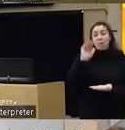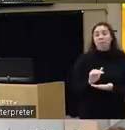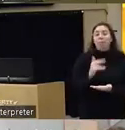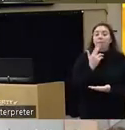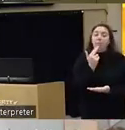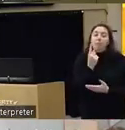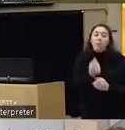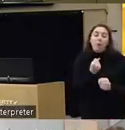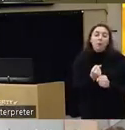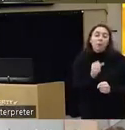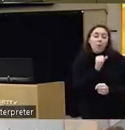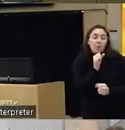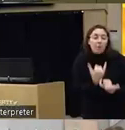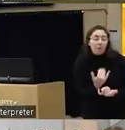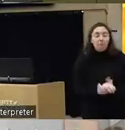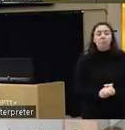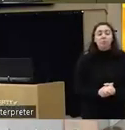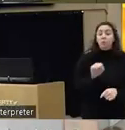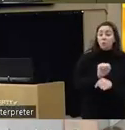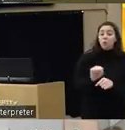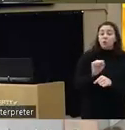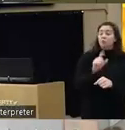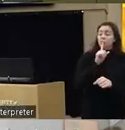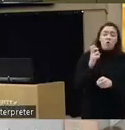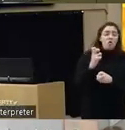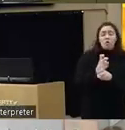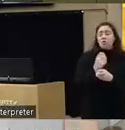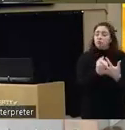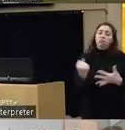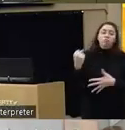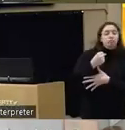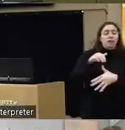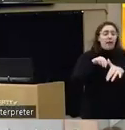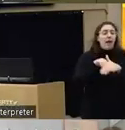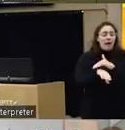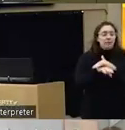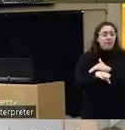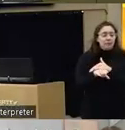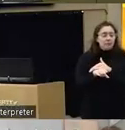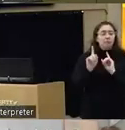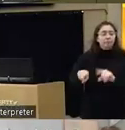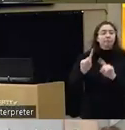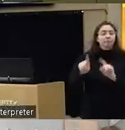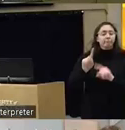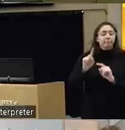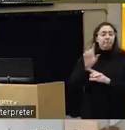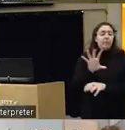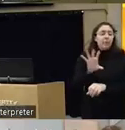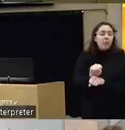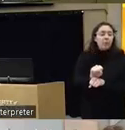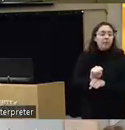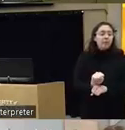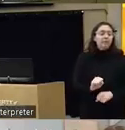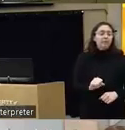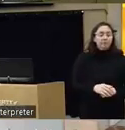So we have worked really hard to prioritize access to appointments based on what we have in terms of our own